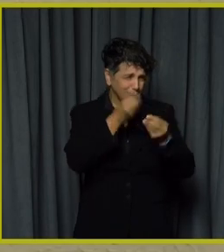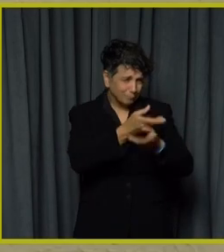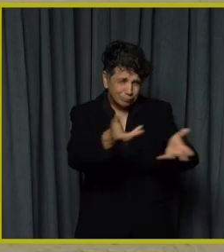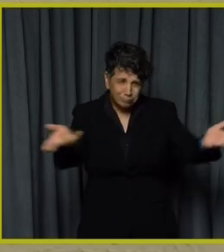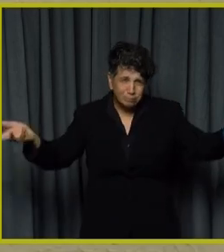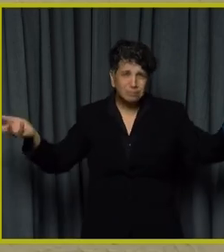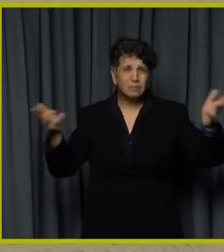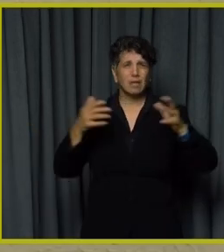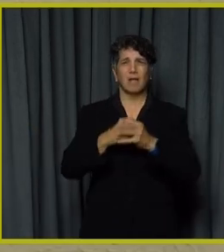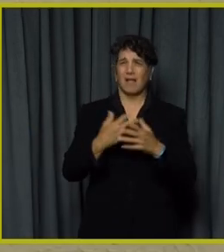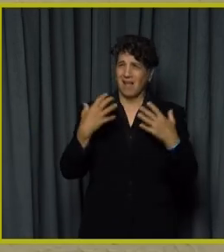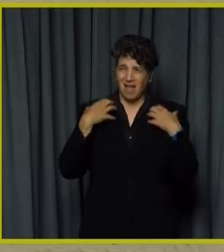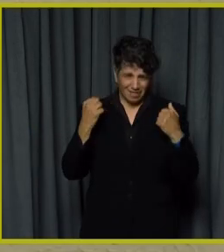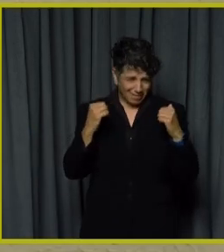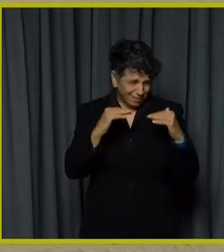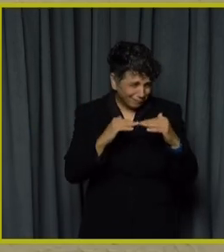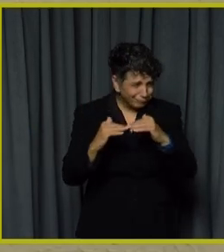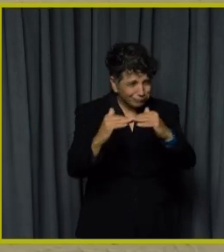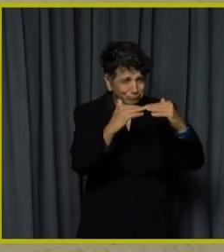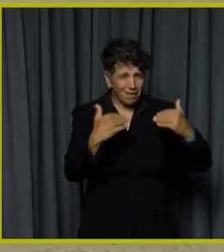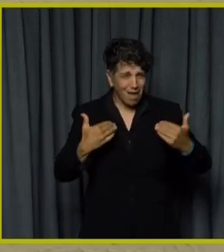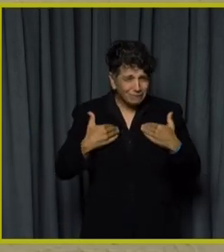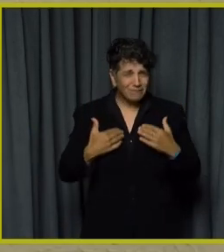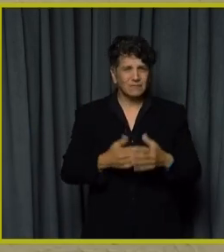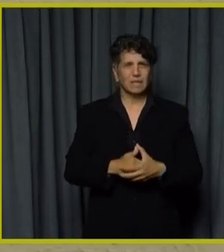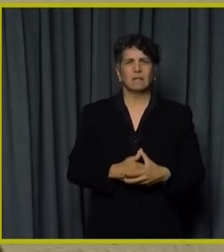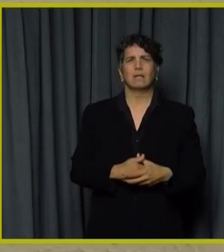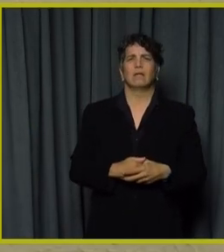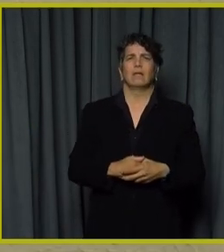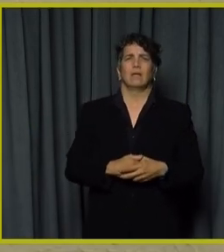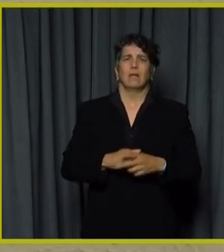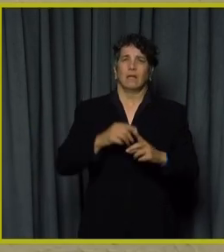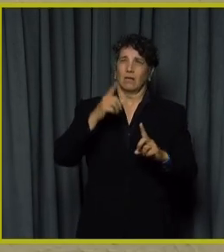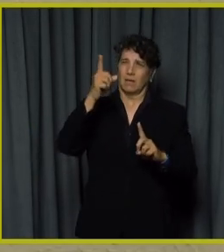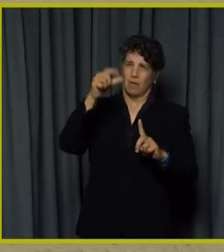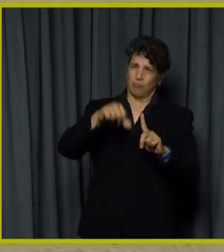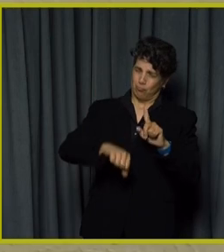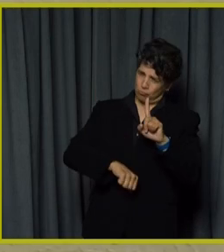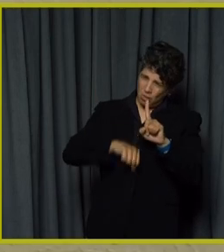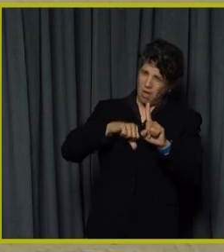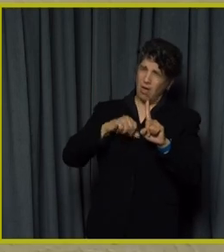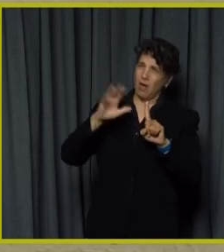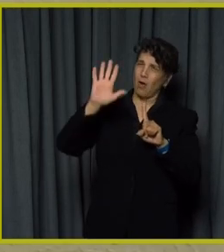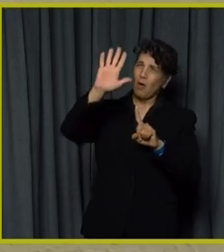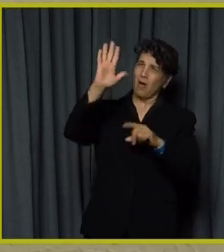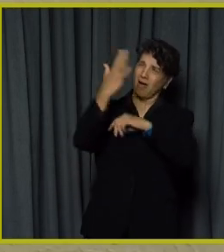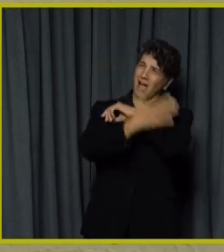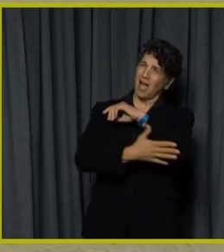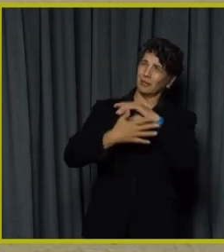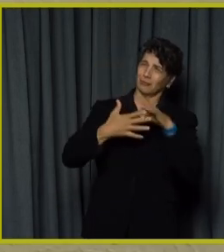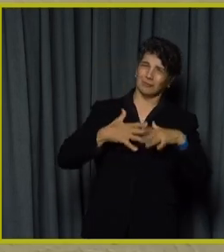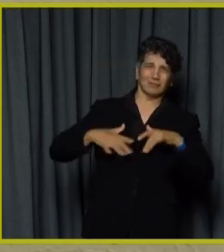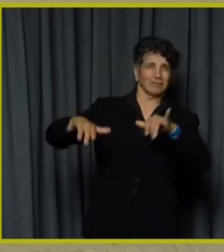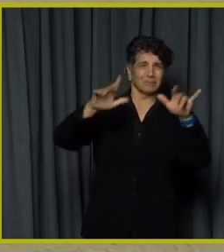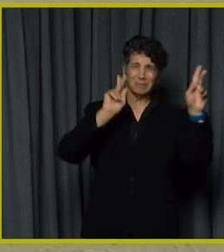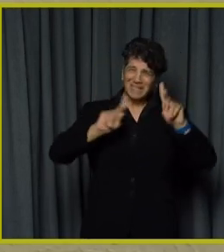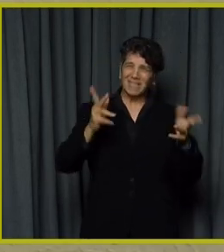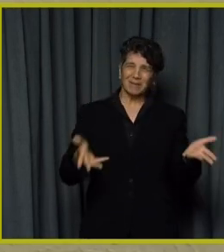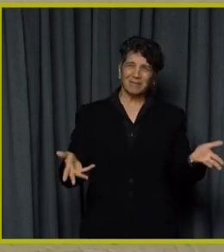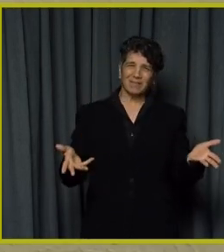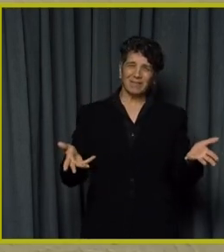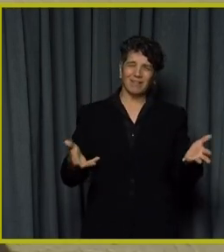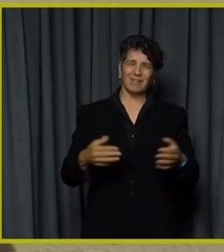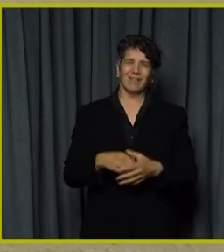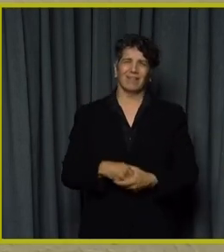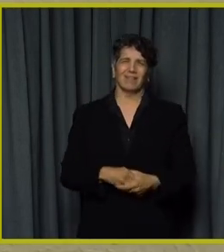live lives worthy of meaning and dignity in this country. That's why I'm a part of the Poor People's Campaign, a national call for moral